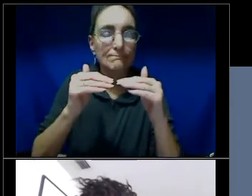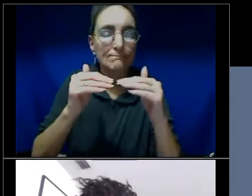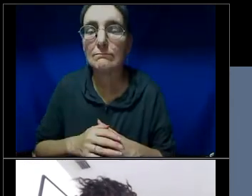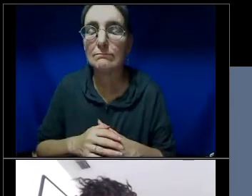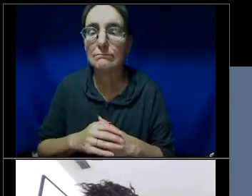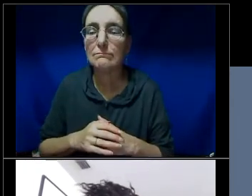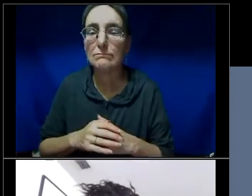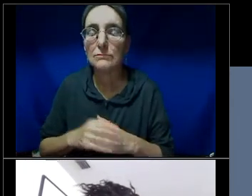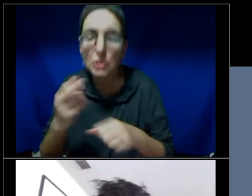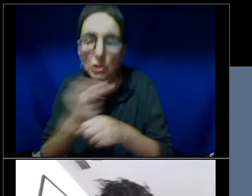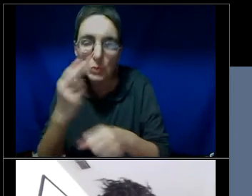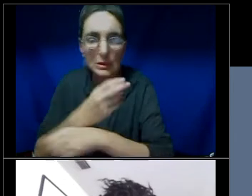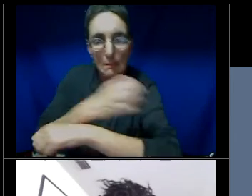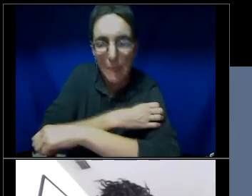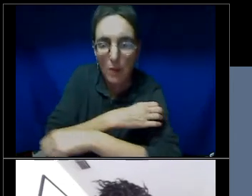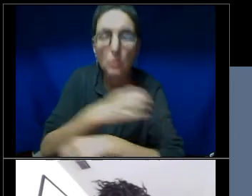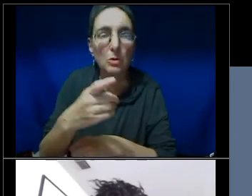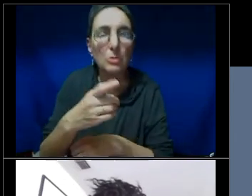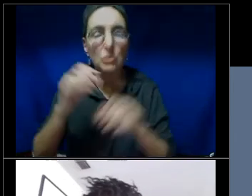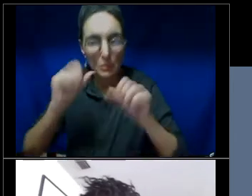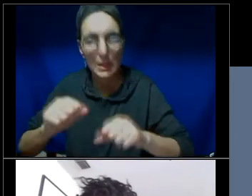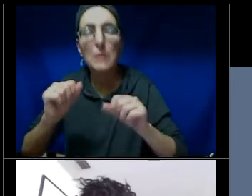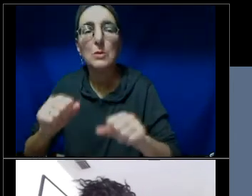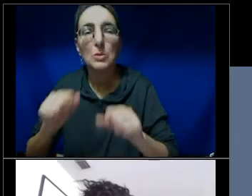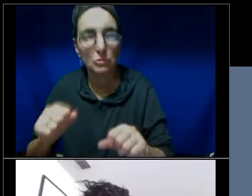to a group there called the Social Equity Working Group.